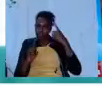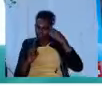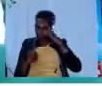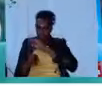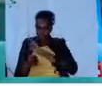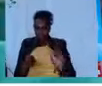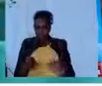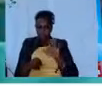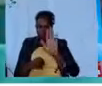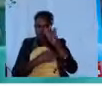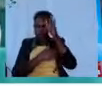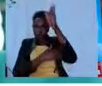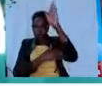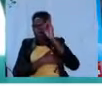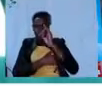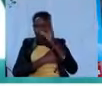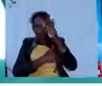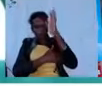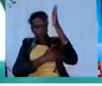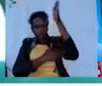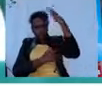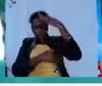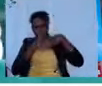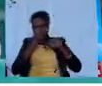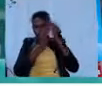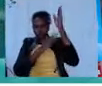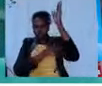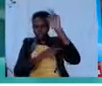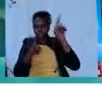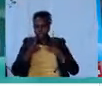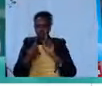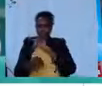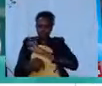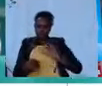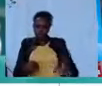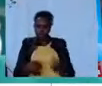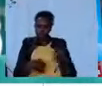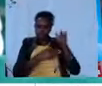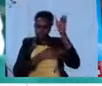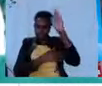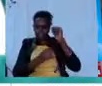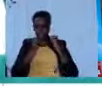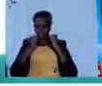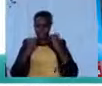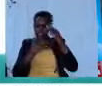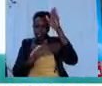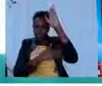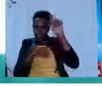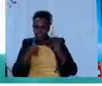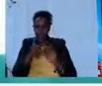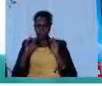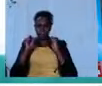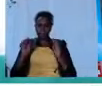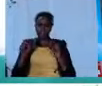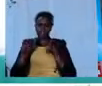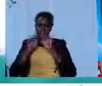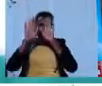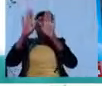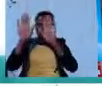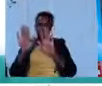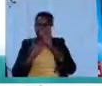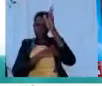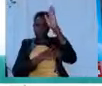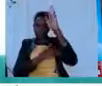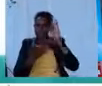your God is God of gods and Lord of lords, the great God, mighty and awesome, who shows